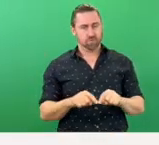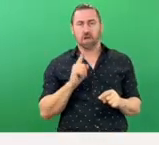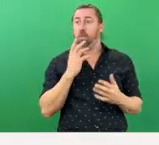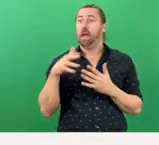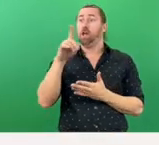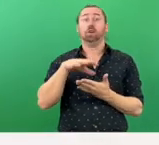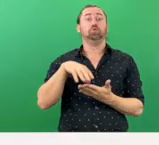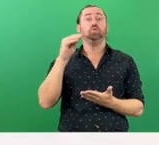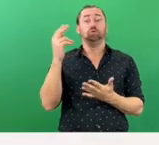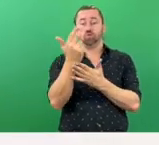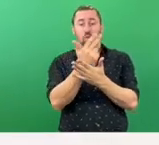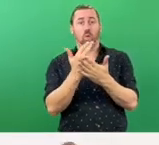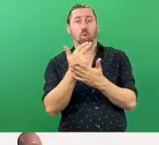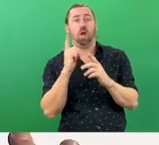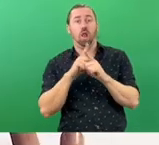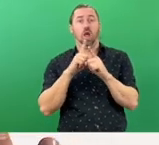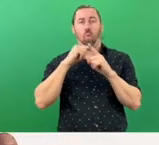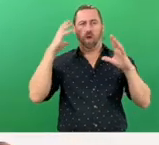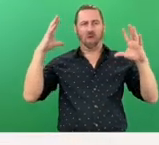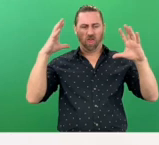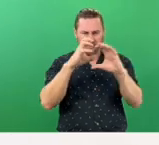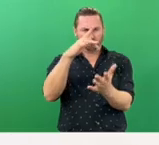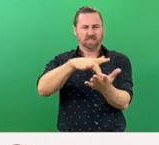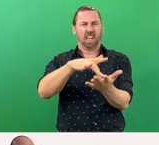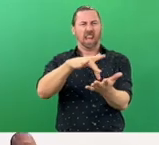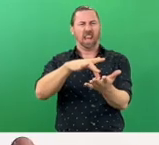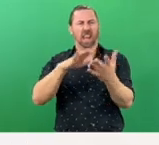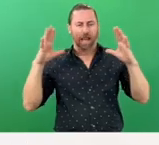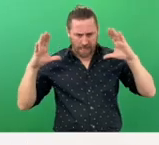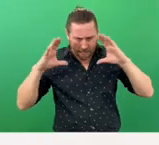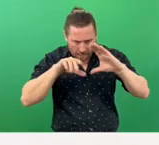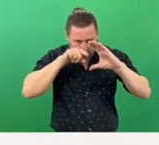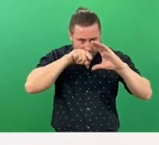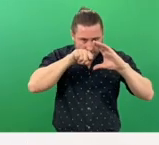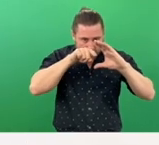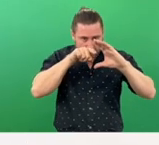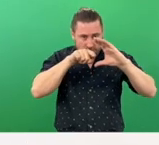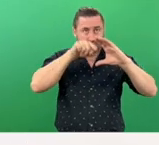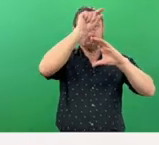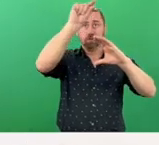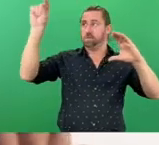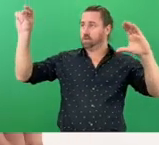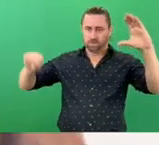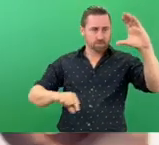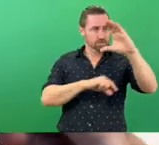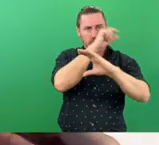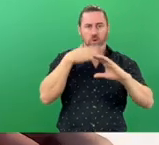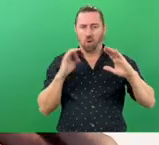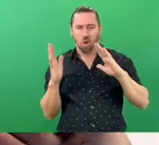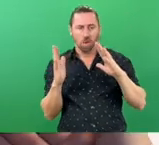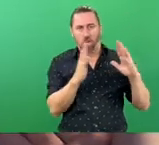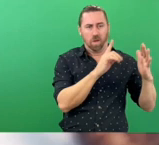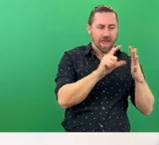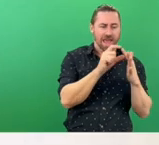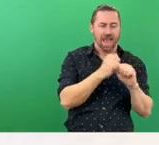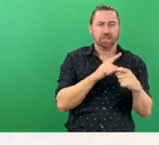find that students, when they first start drawing, they tend to collapse everything into the center of their paper. They get very, very afraid of the